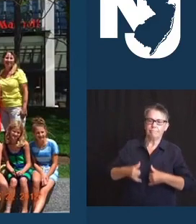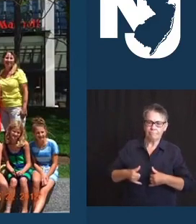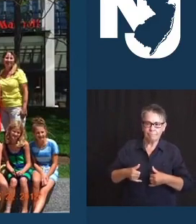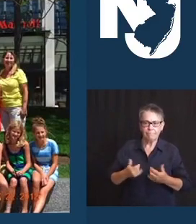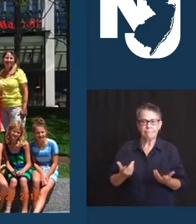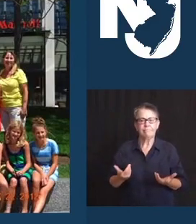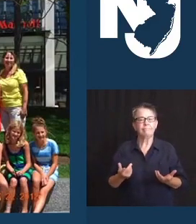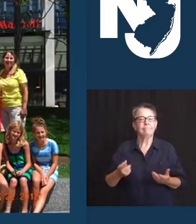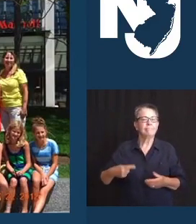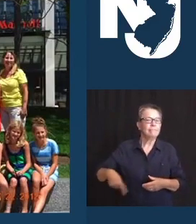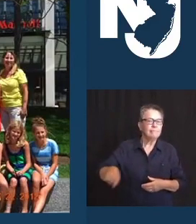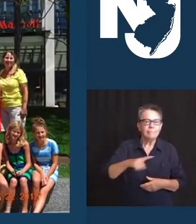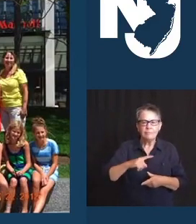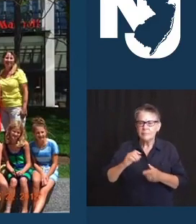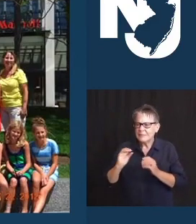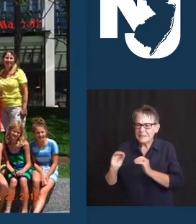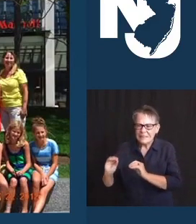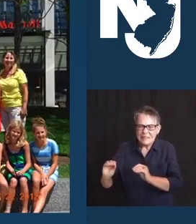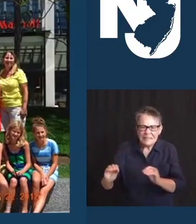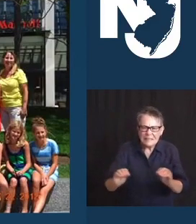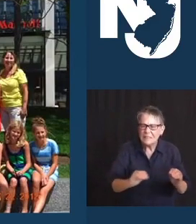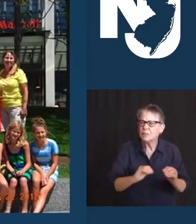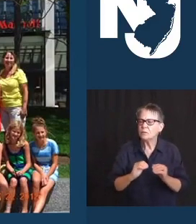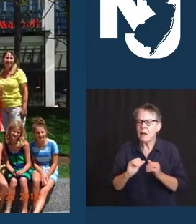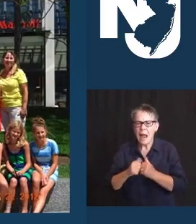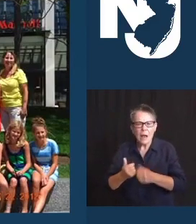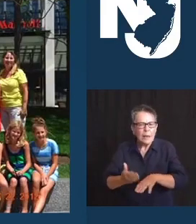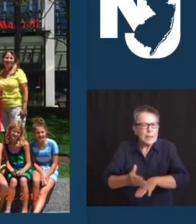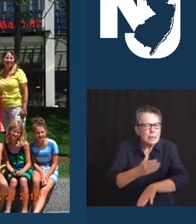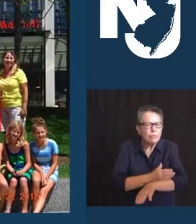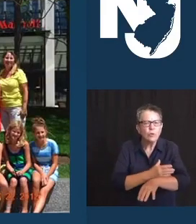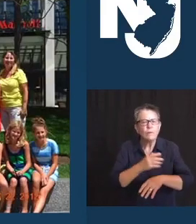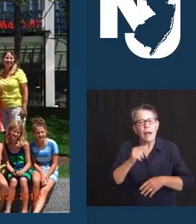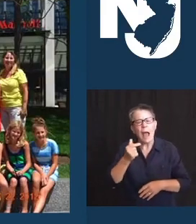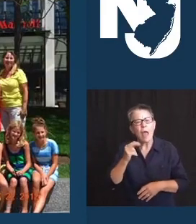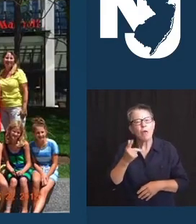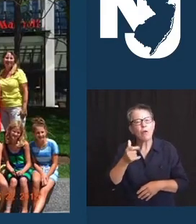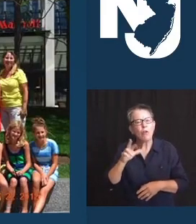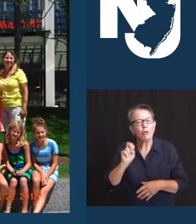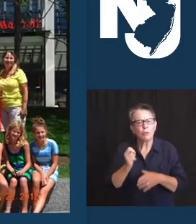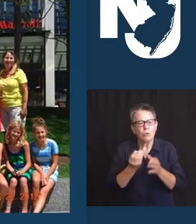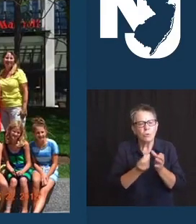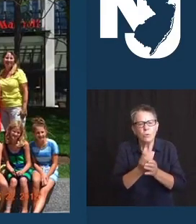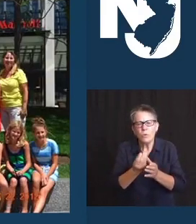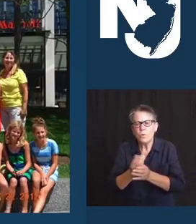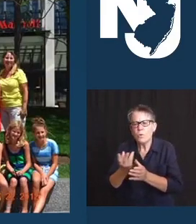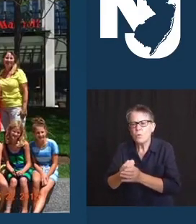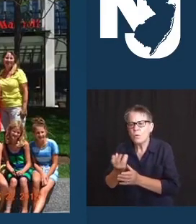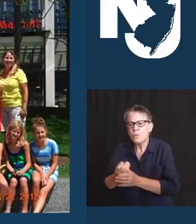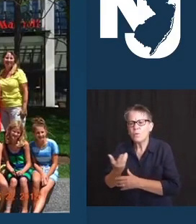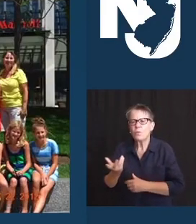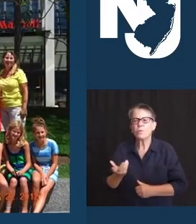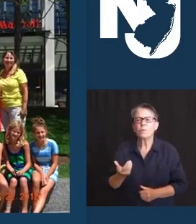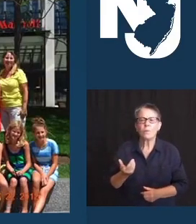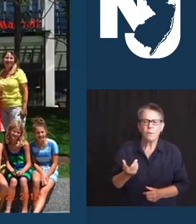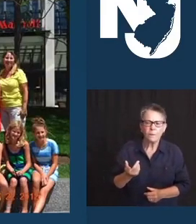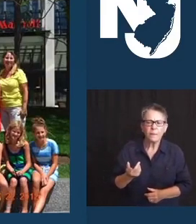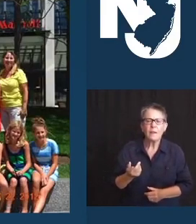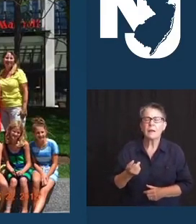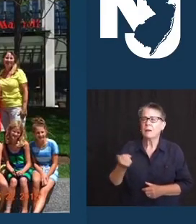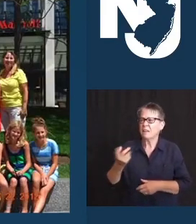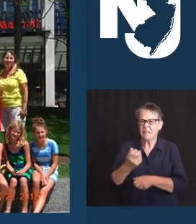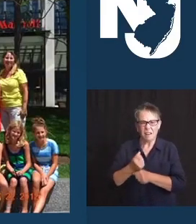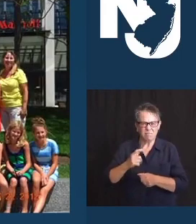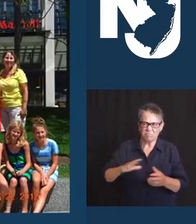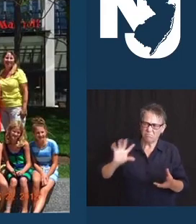Jack received the 2015 New Jersey Board of Agriculture's Distinguished Service to Agriculture Award. He also